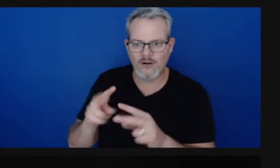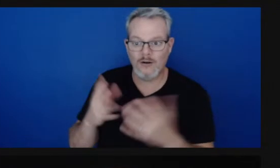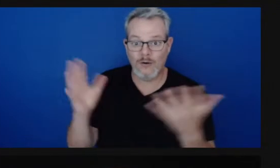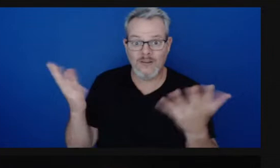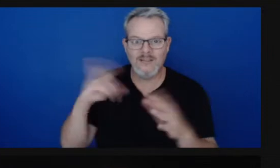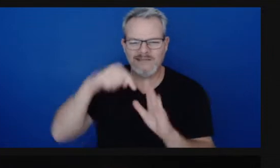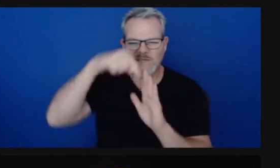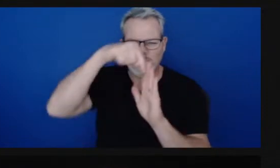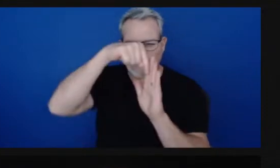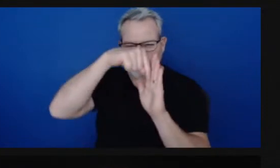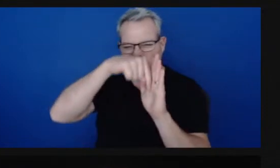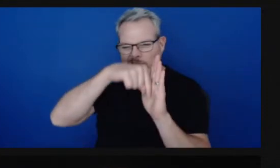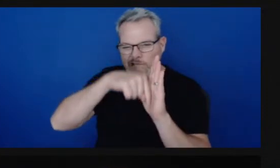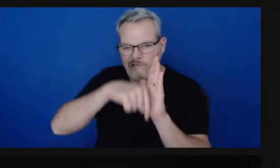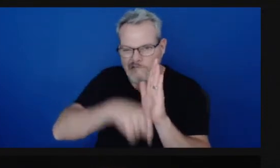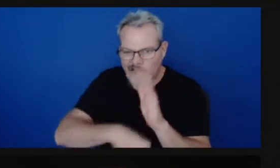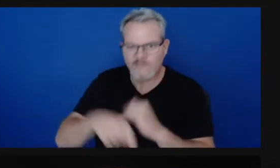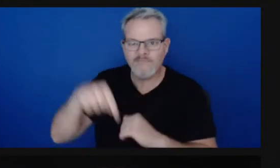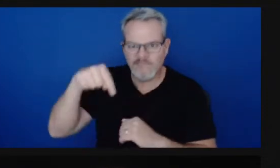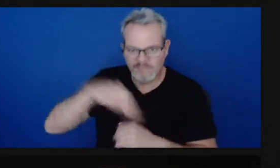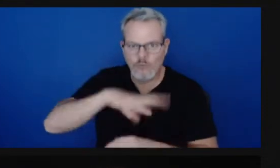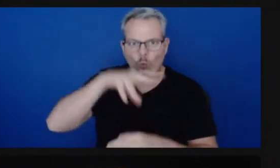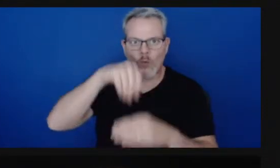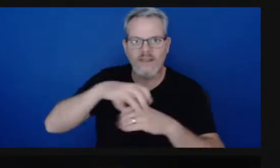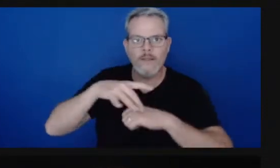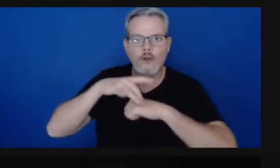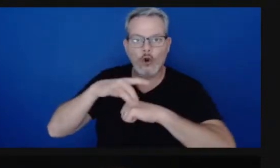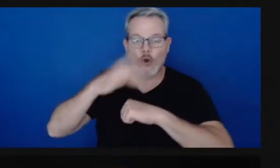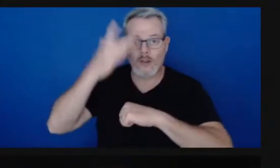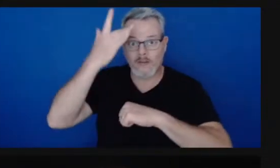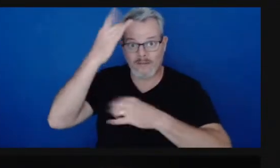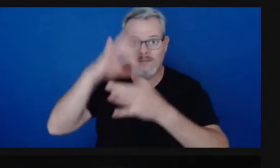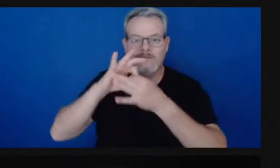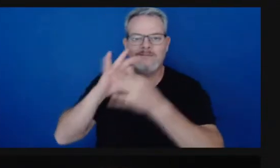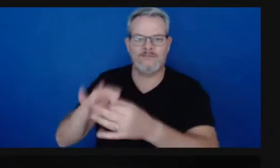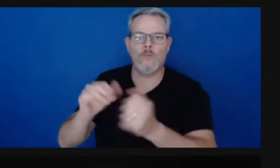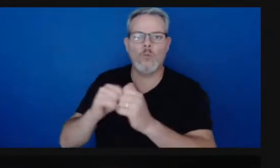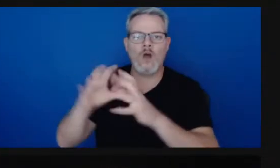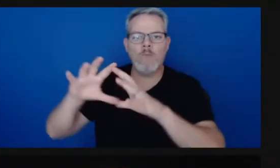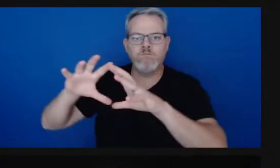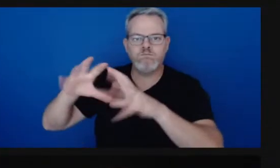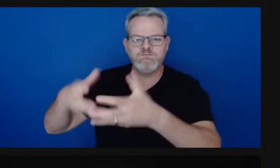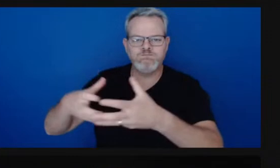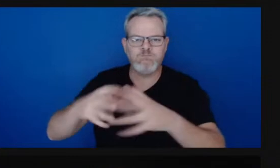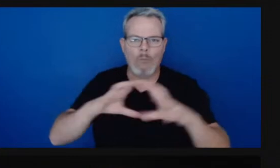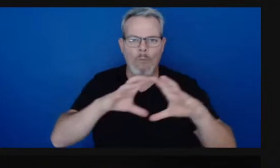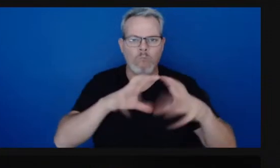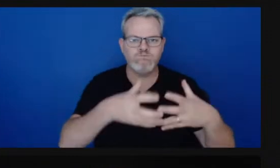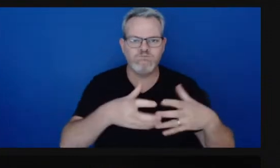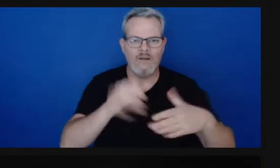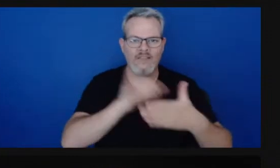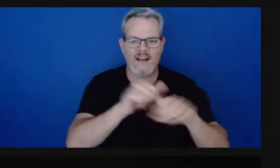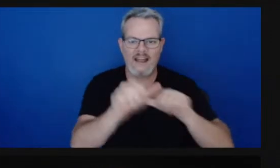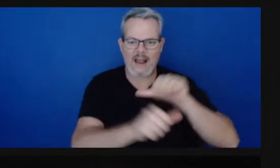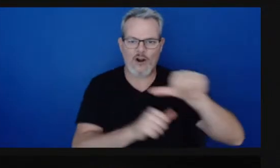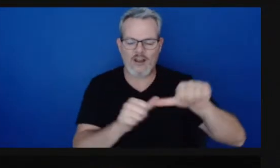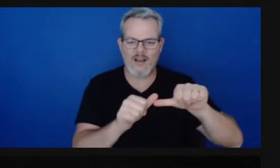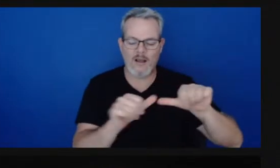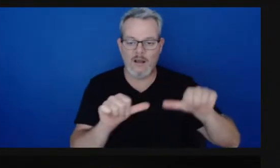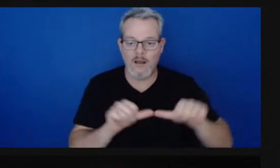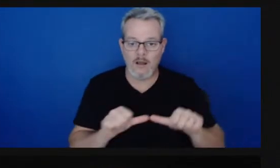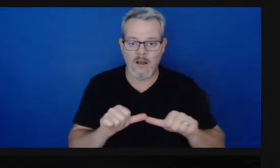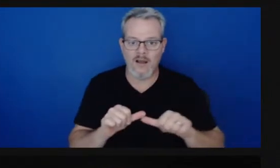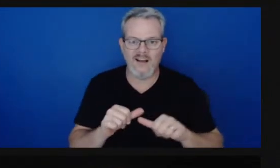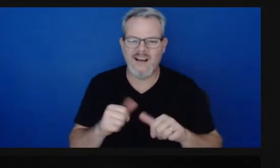the title of this. And this has to do with those blobs down in there. So I'm pretty sure the sound of this is not going to come through, but I'd like